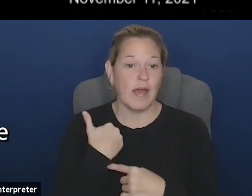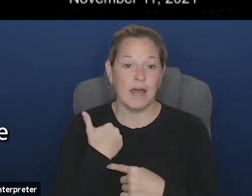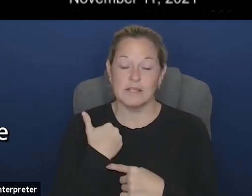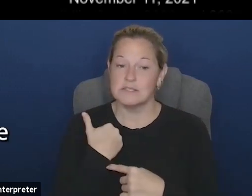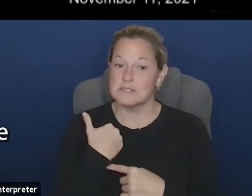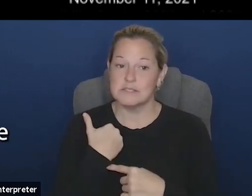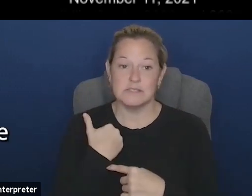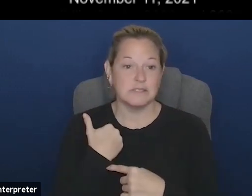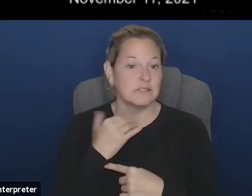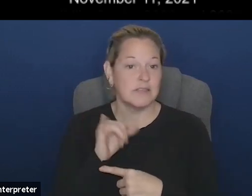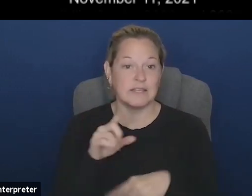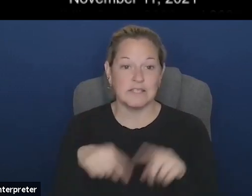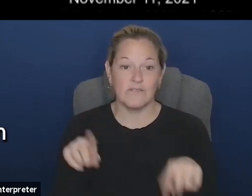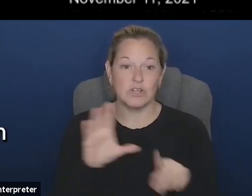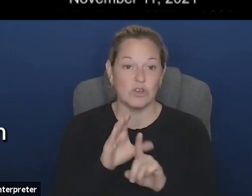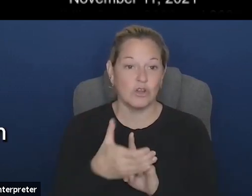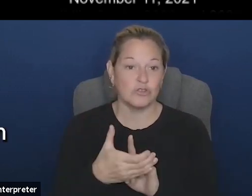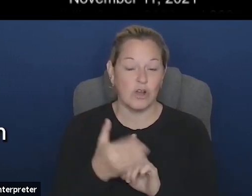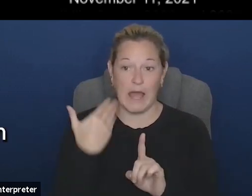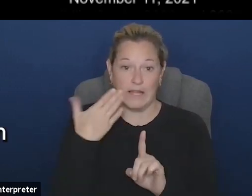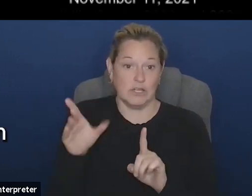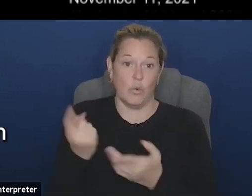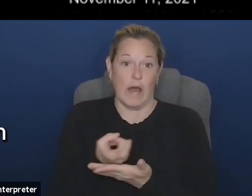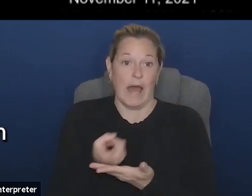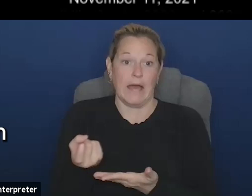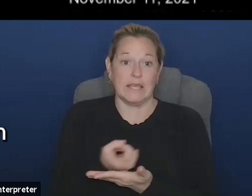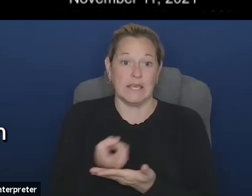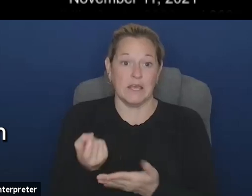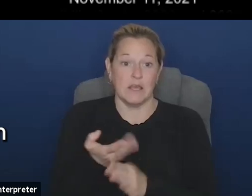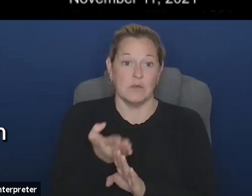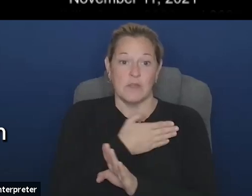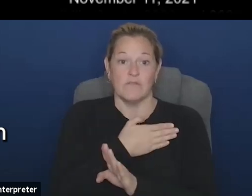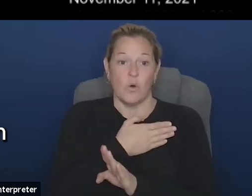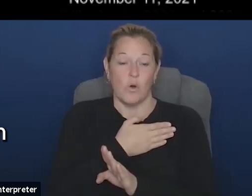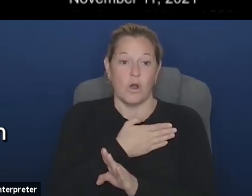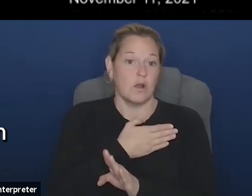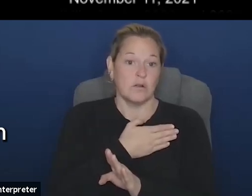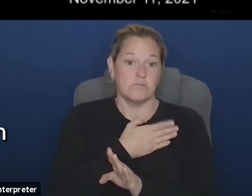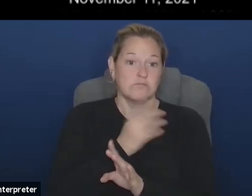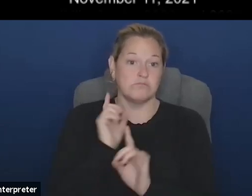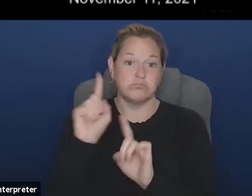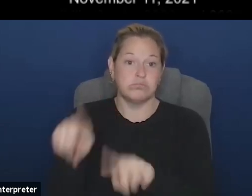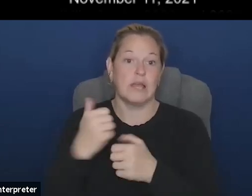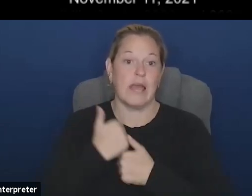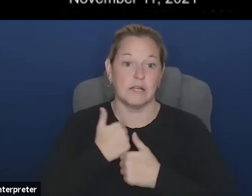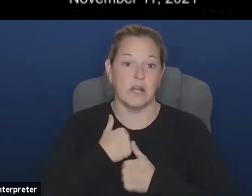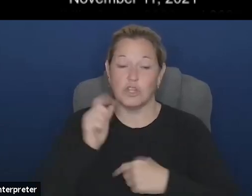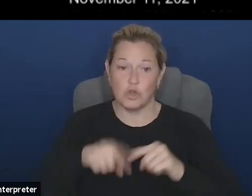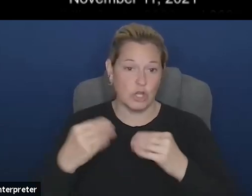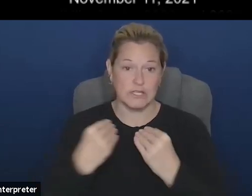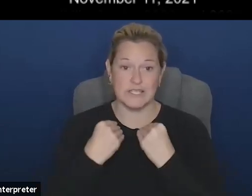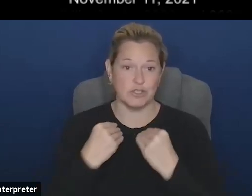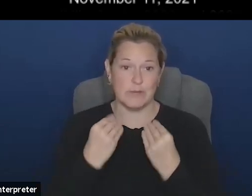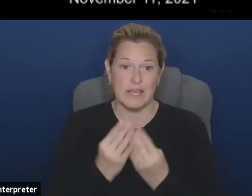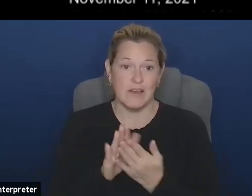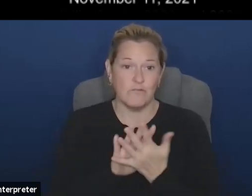was before I came to Canada. And so you couldn't teach me friction using hockey as an example. It just wouldn't have worked, right?